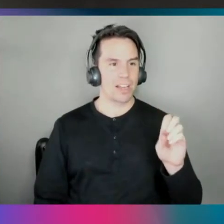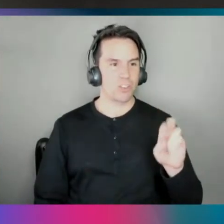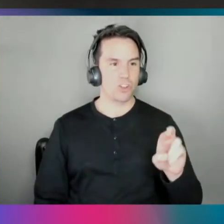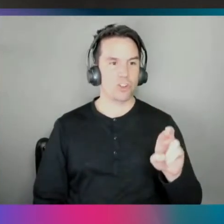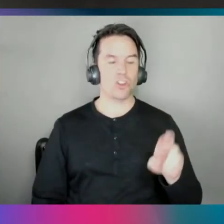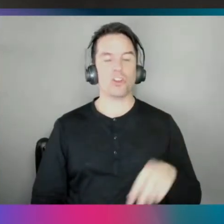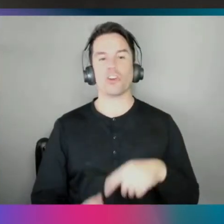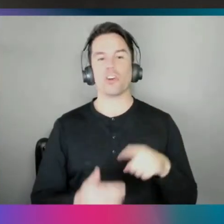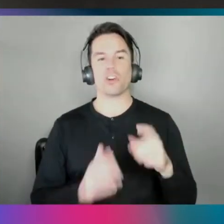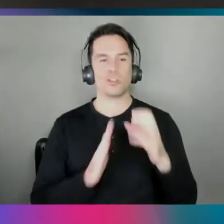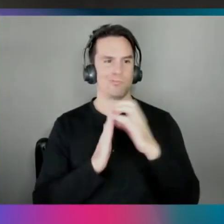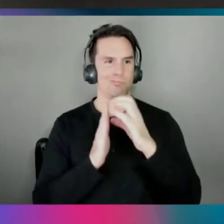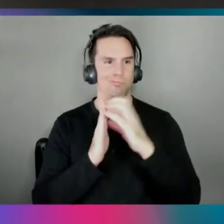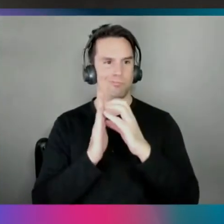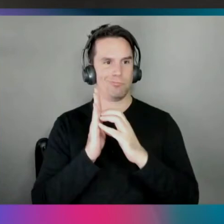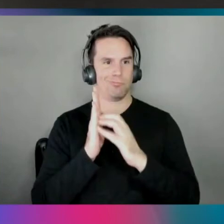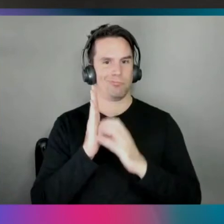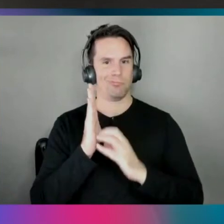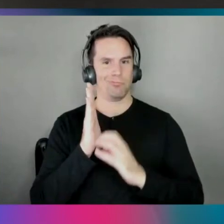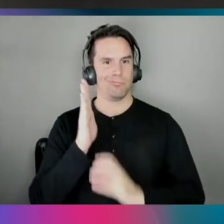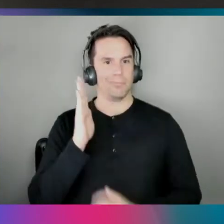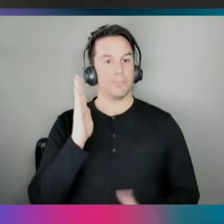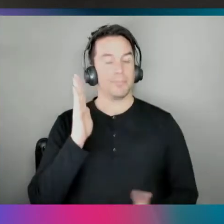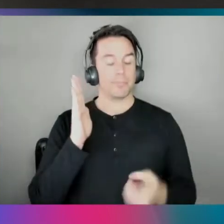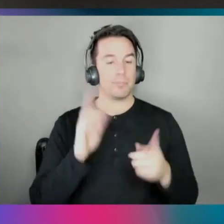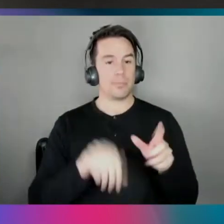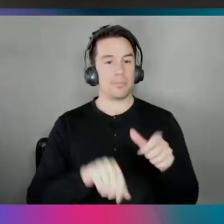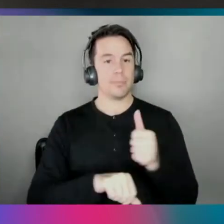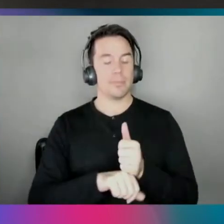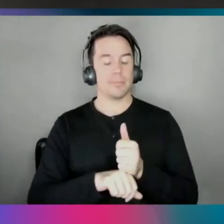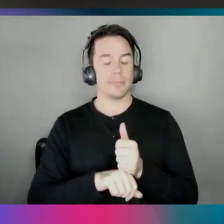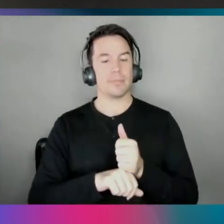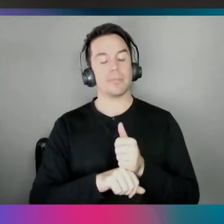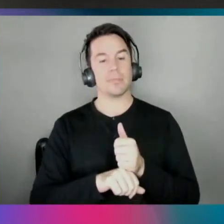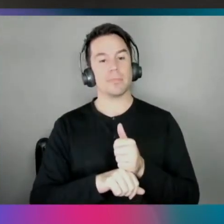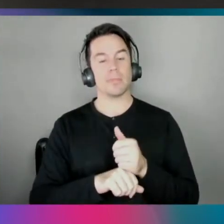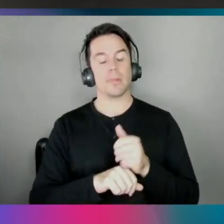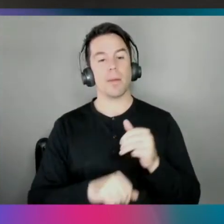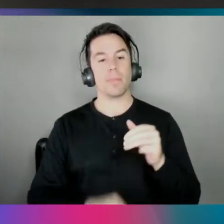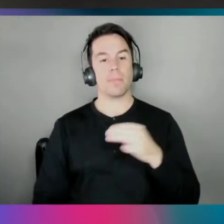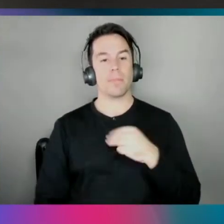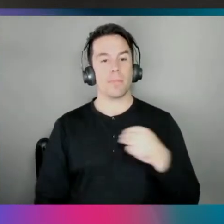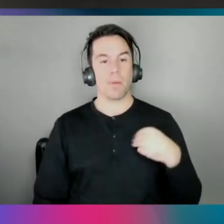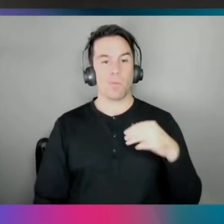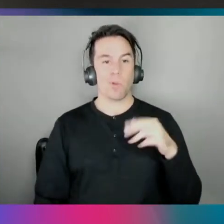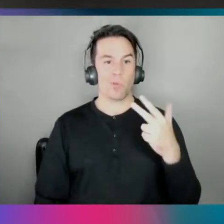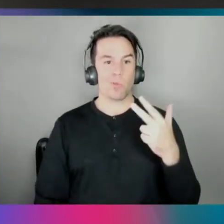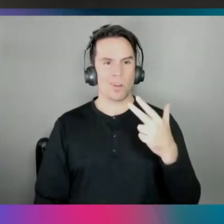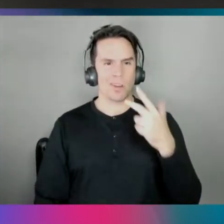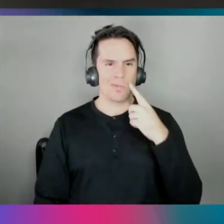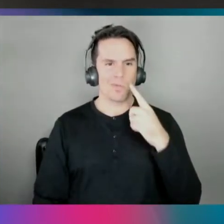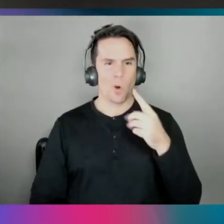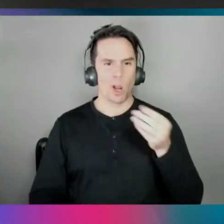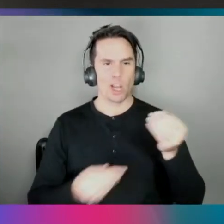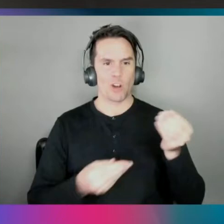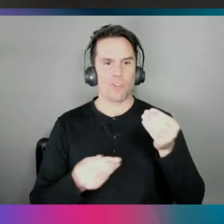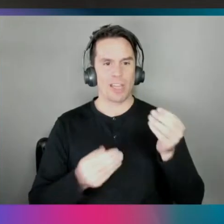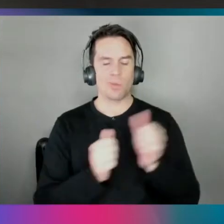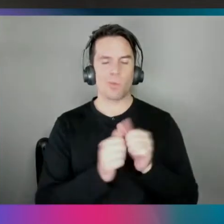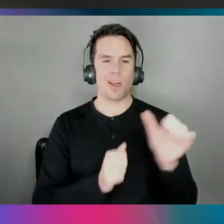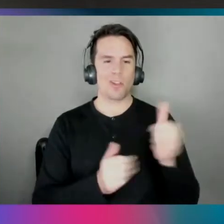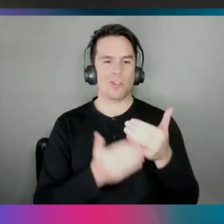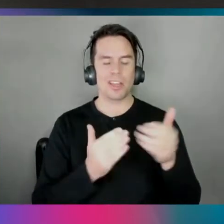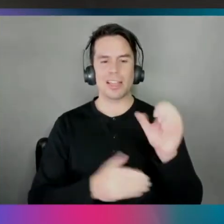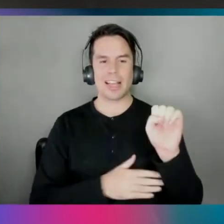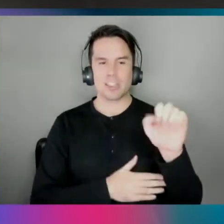section. This is setting up, remember Boto 3 is our way to interface with a lot of other things like, S3 and things like that. Well, so